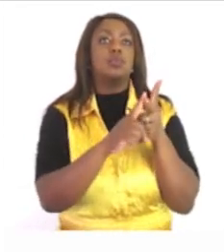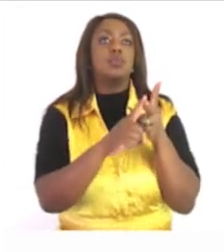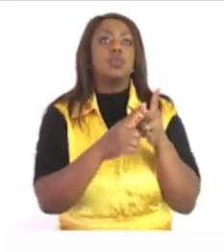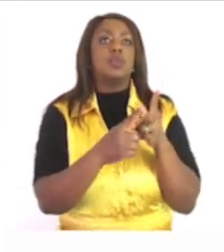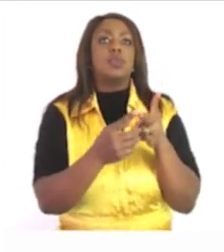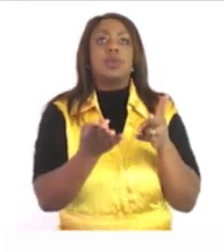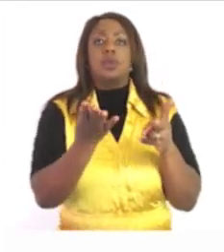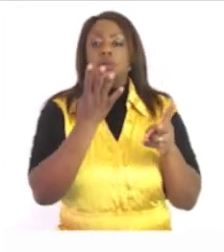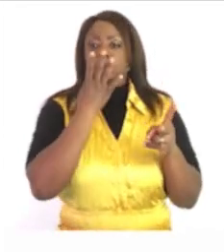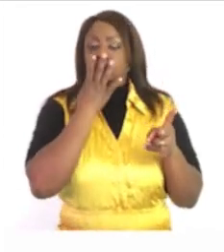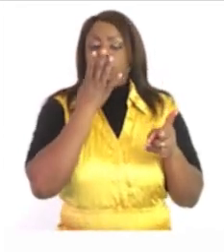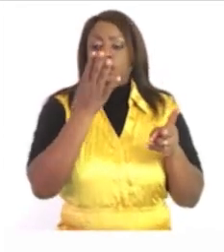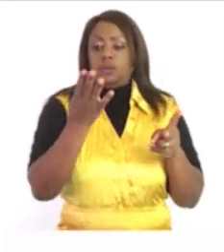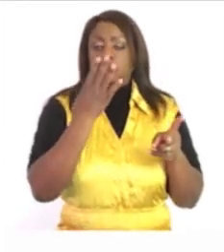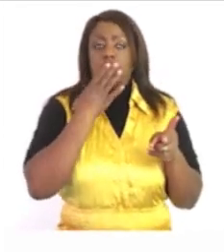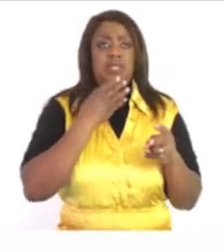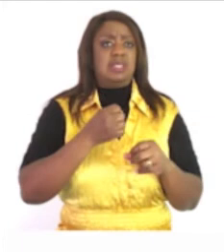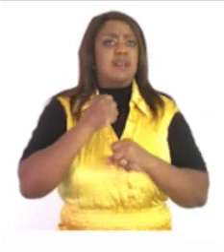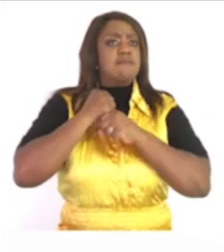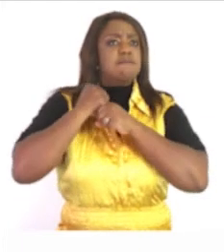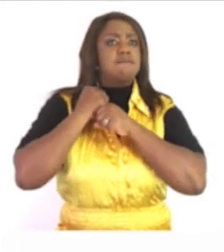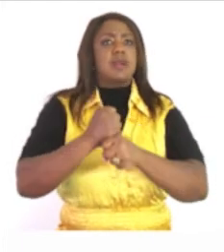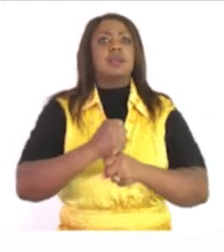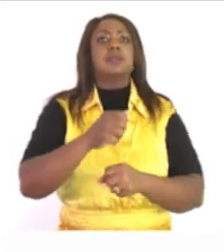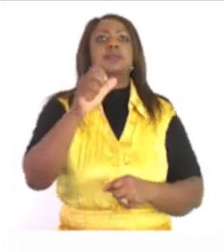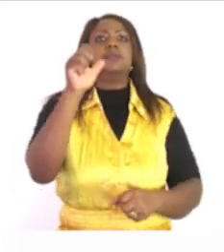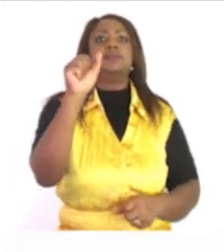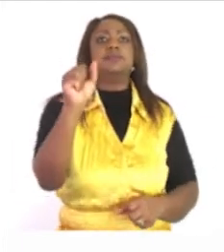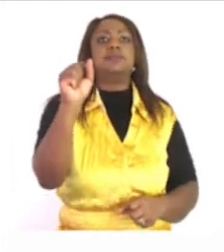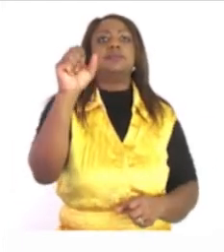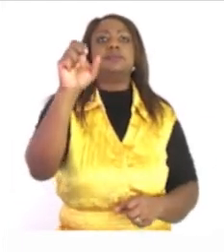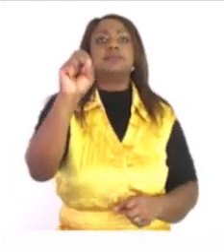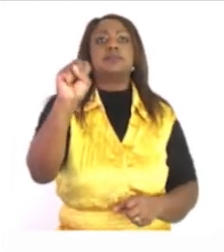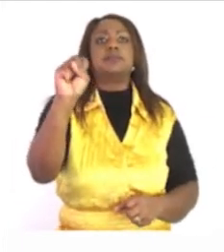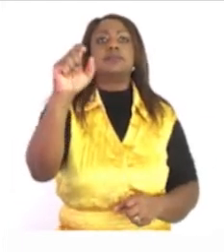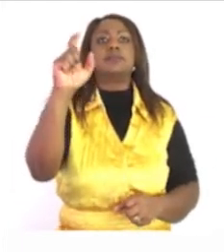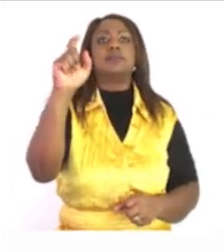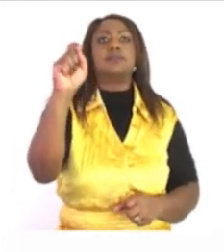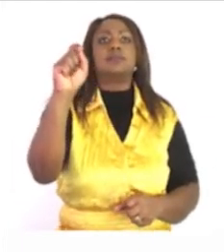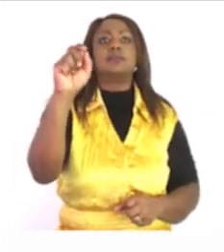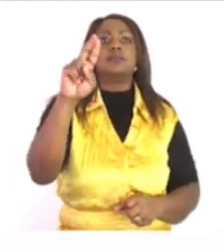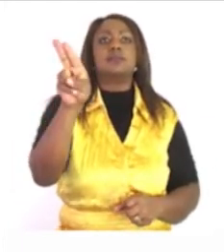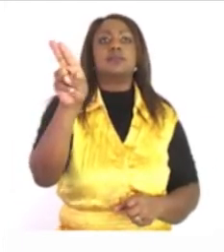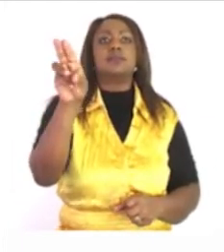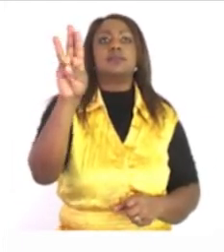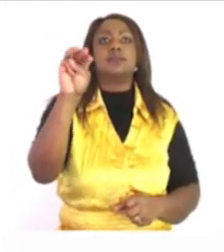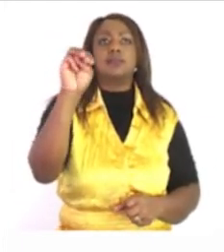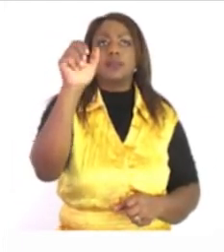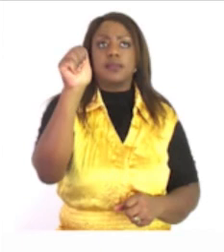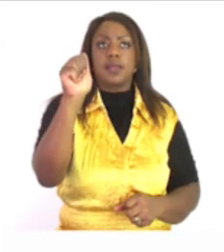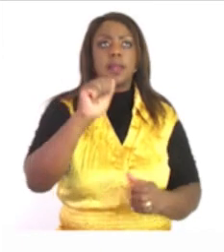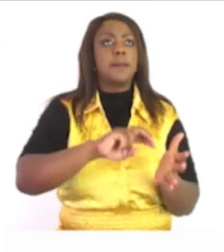Okay, the second one is asthma. Asthma is a well-known disease. Most of the people suffer